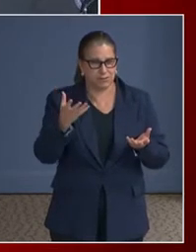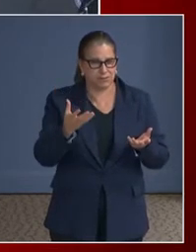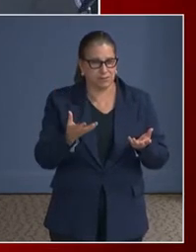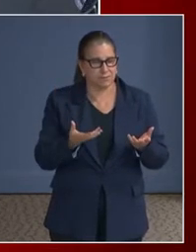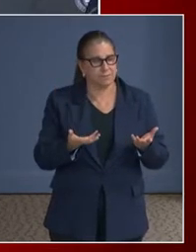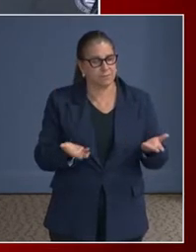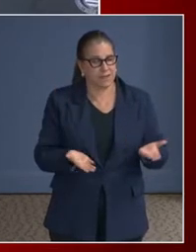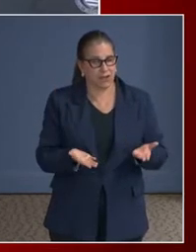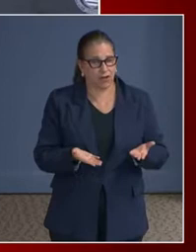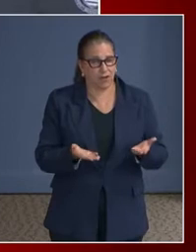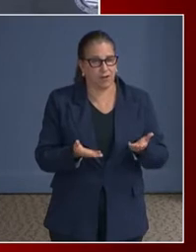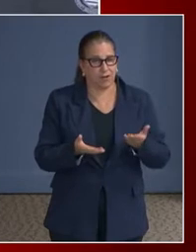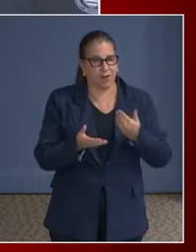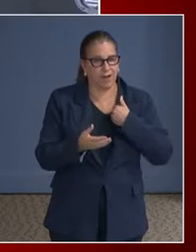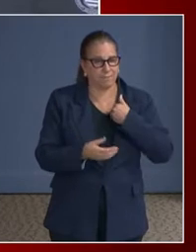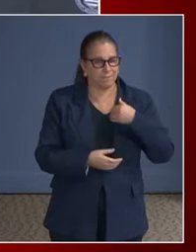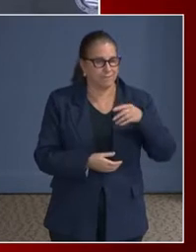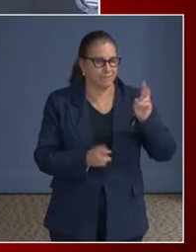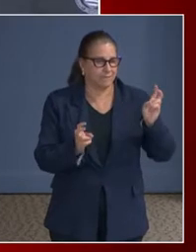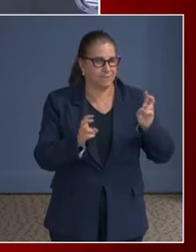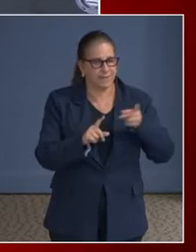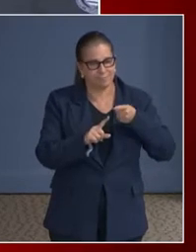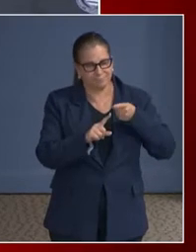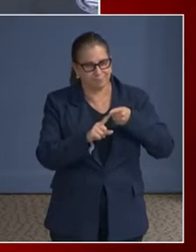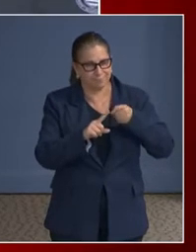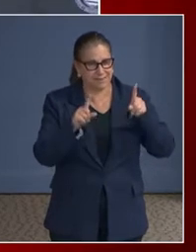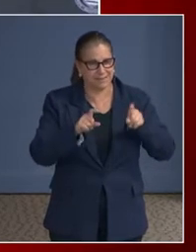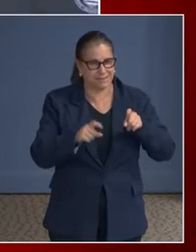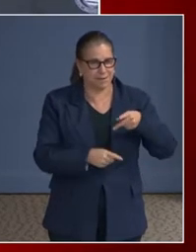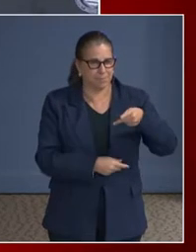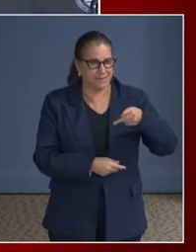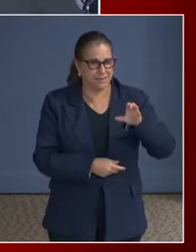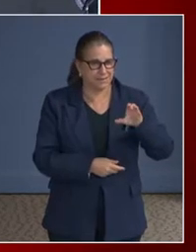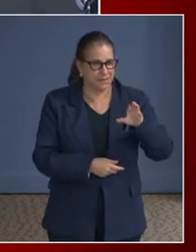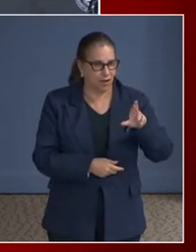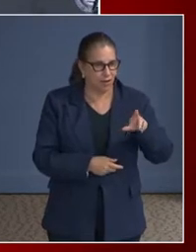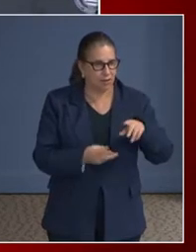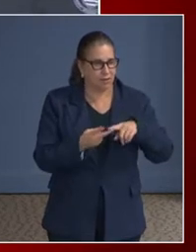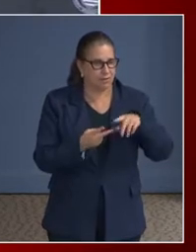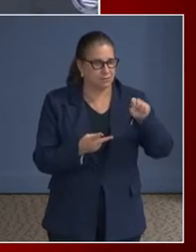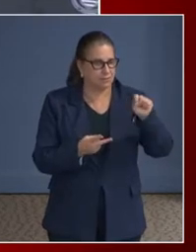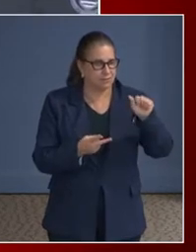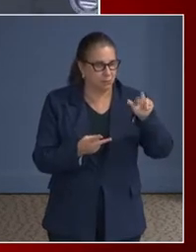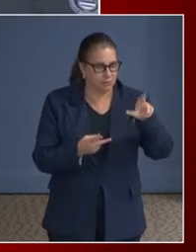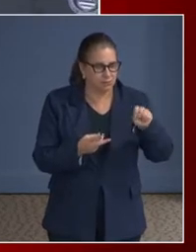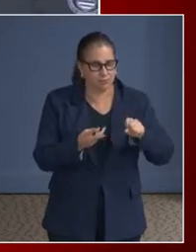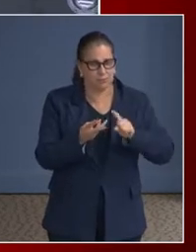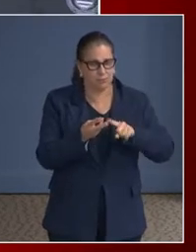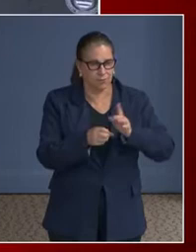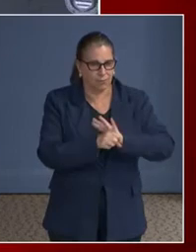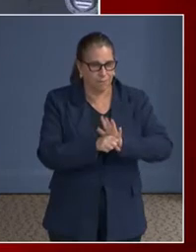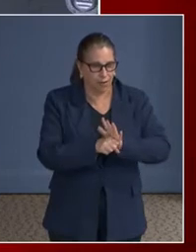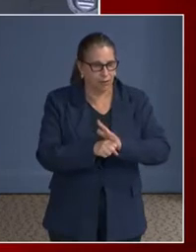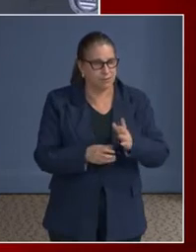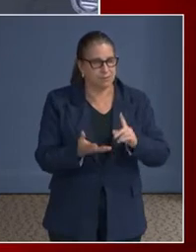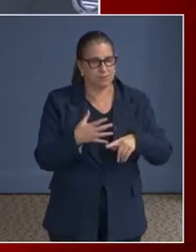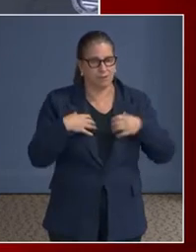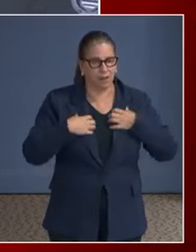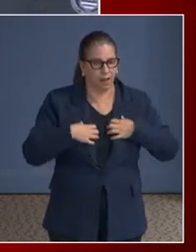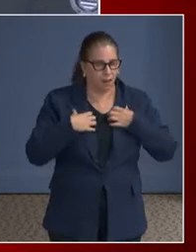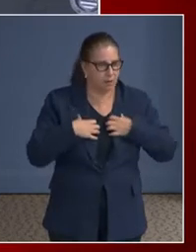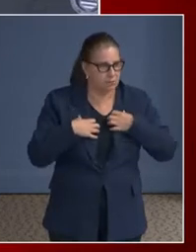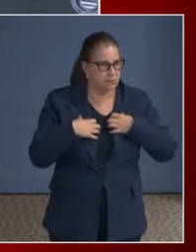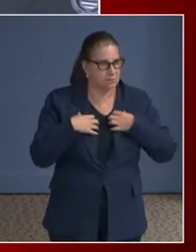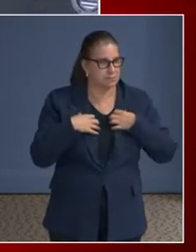used to detect the presence of SARS-CoV-2 virus from the respiratory tract. It supplements that data. We do